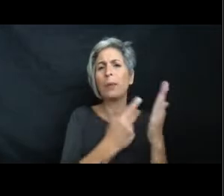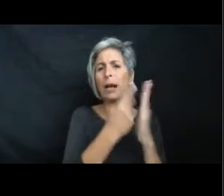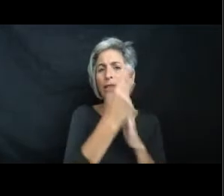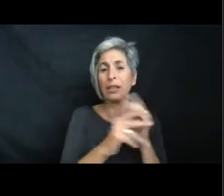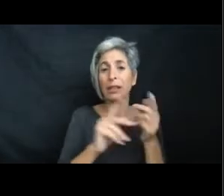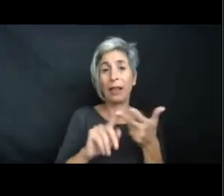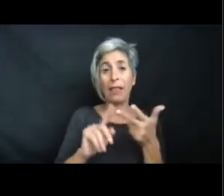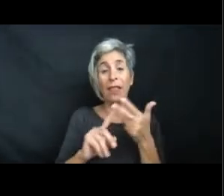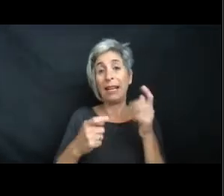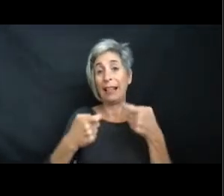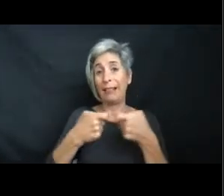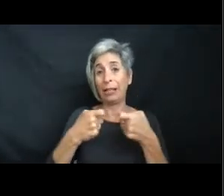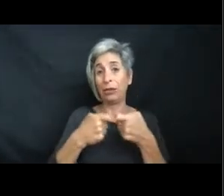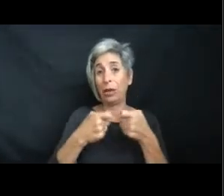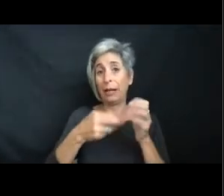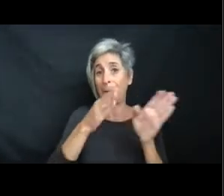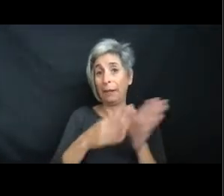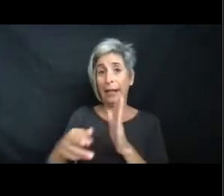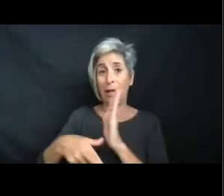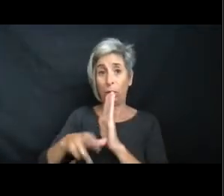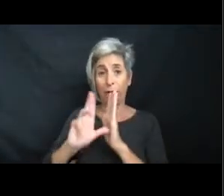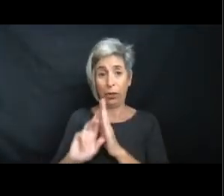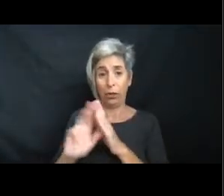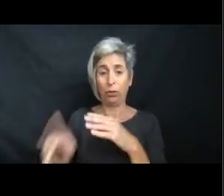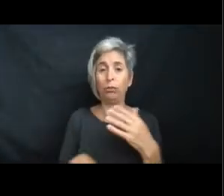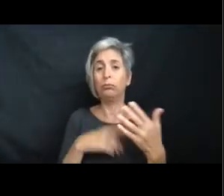plan review, then how